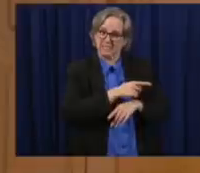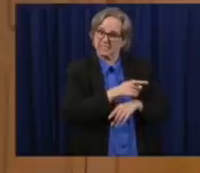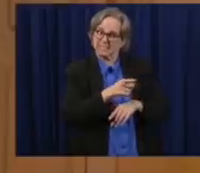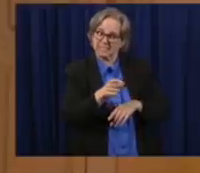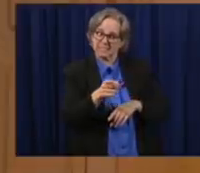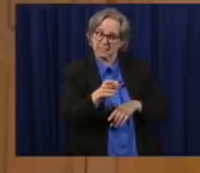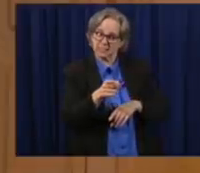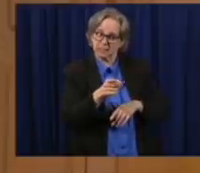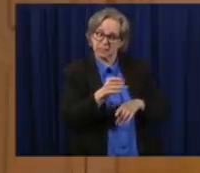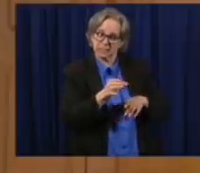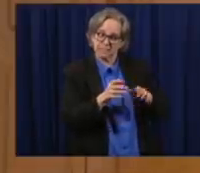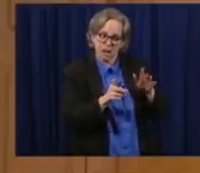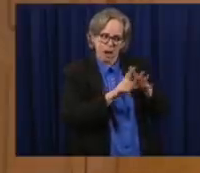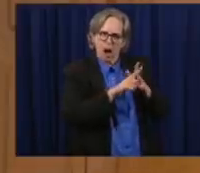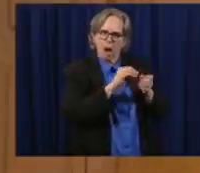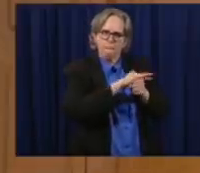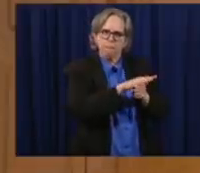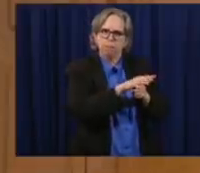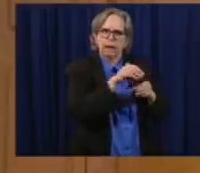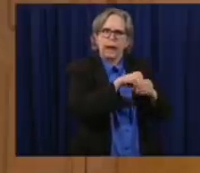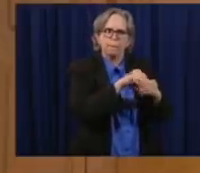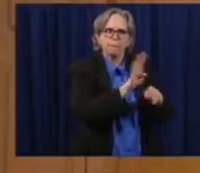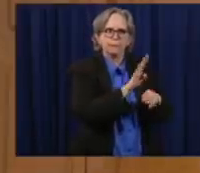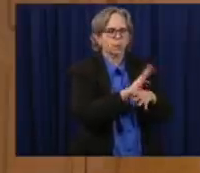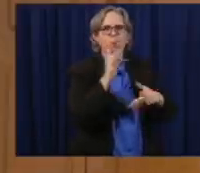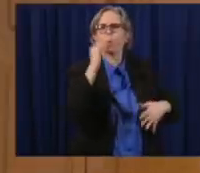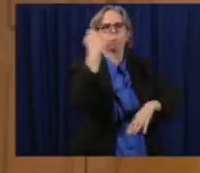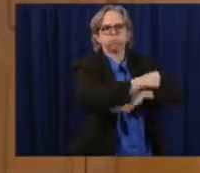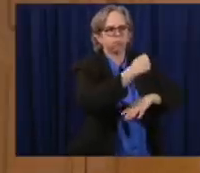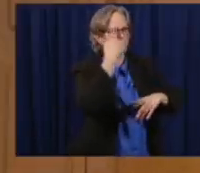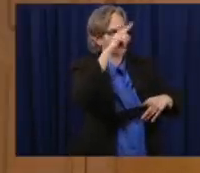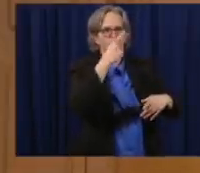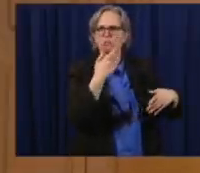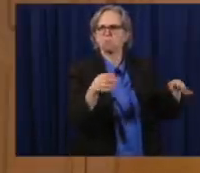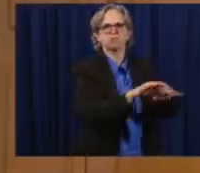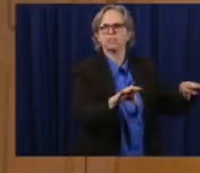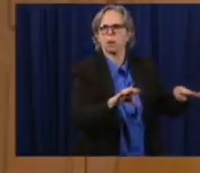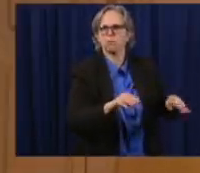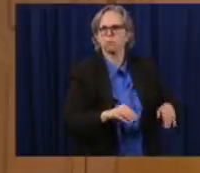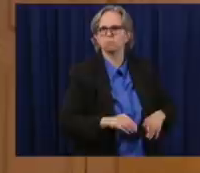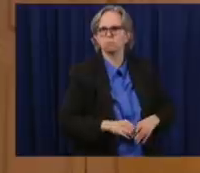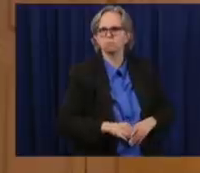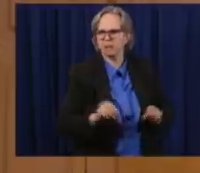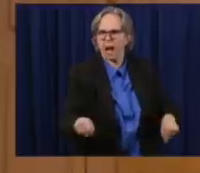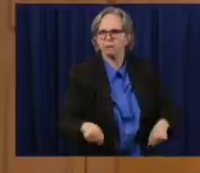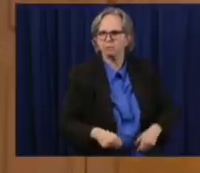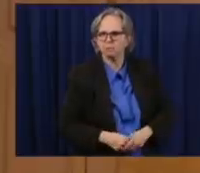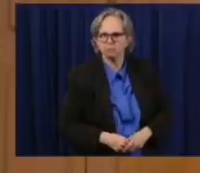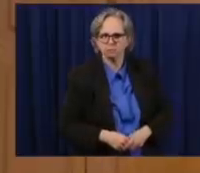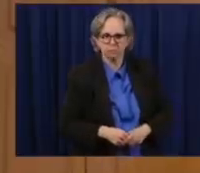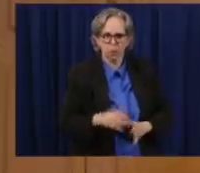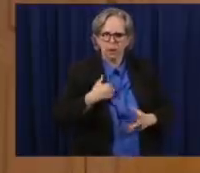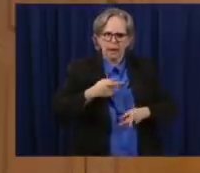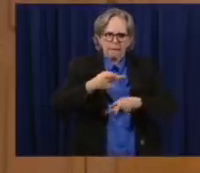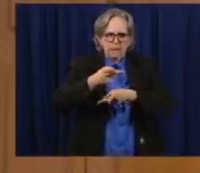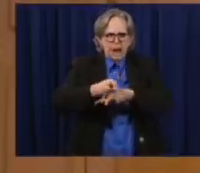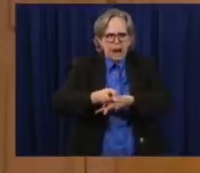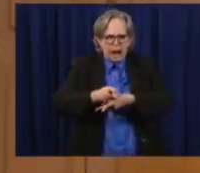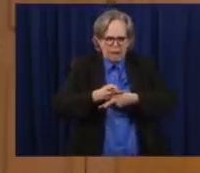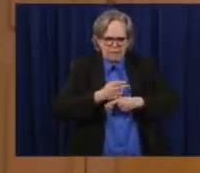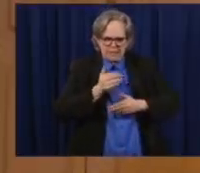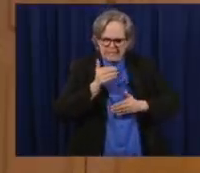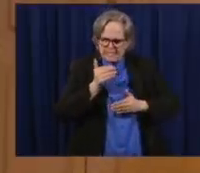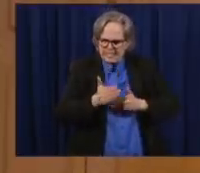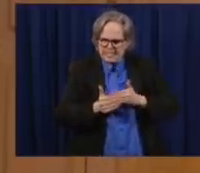knell for a business. And so we're all working together to inch our way forward through this new road that we'll all